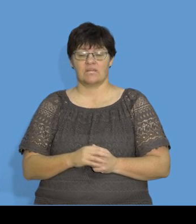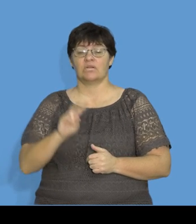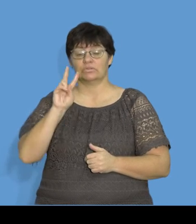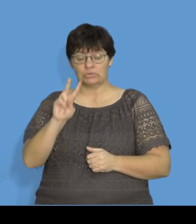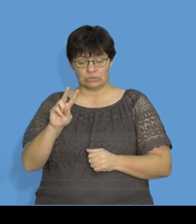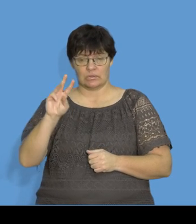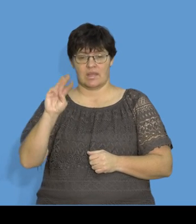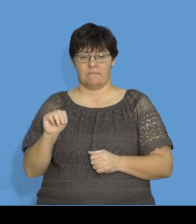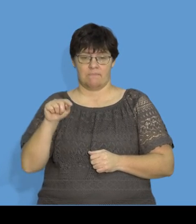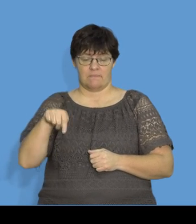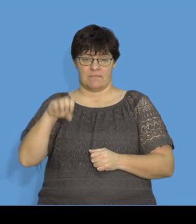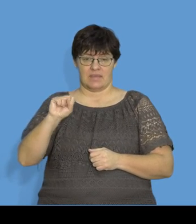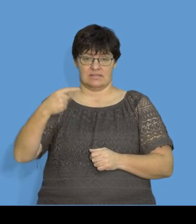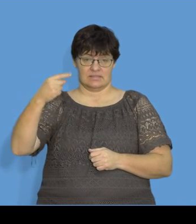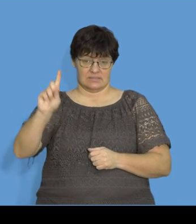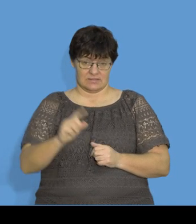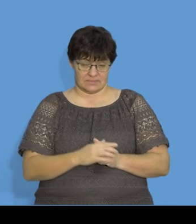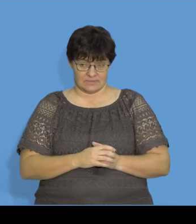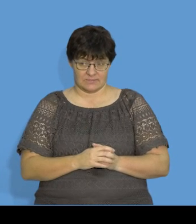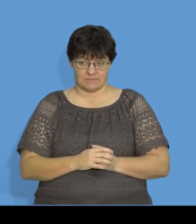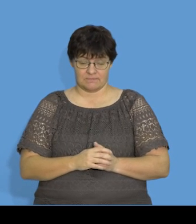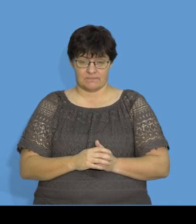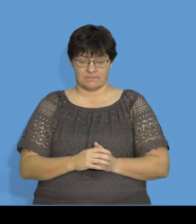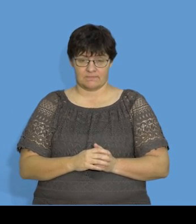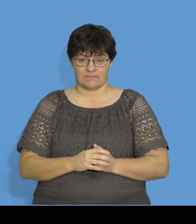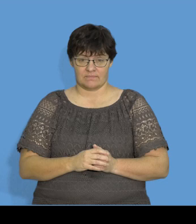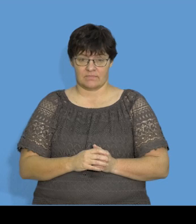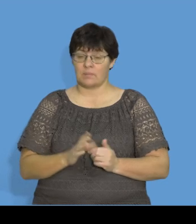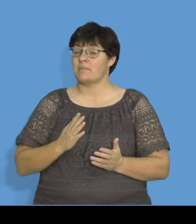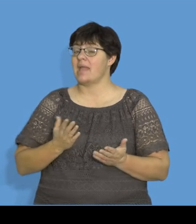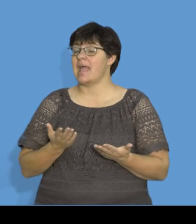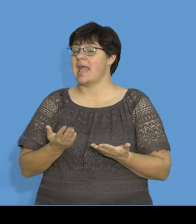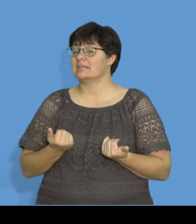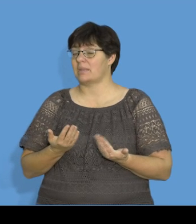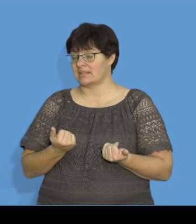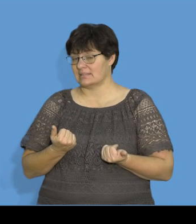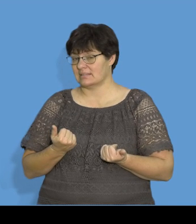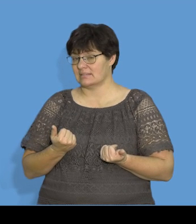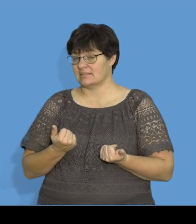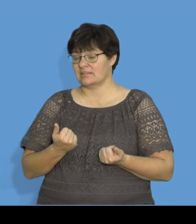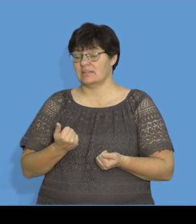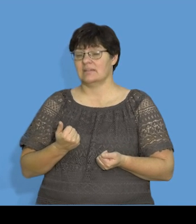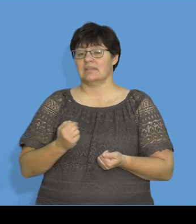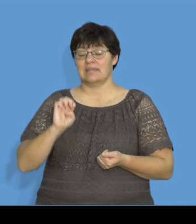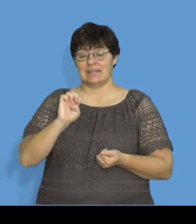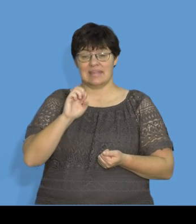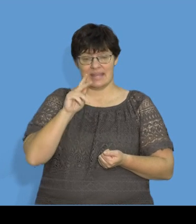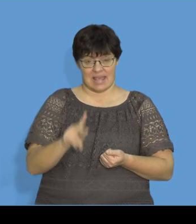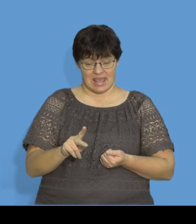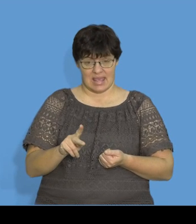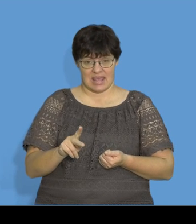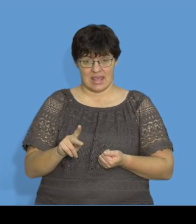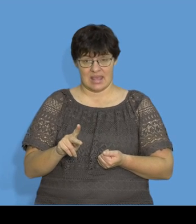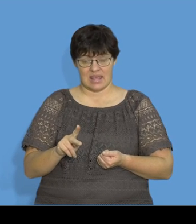Now it's 2 meters per second. What I'm expecting is that his kinetic energy is going to